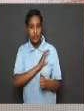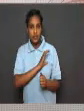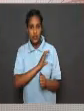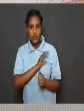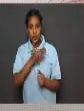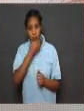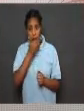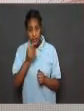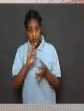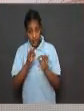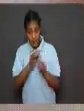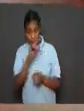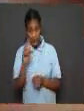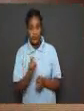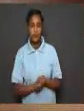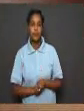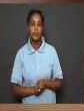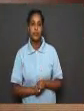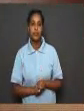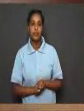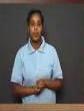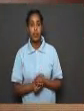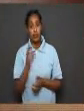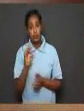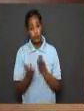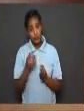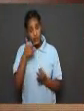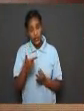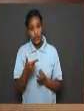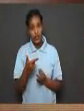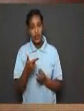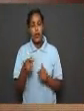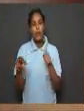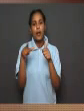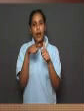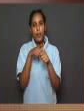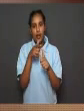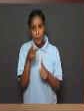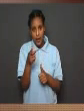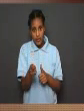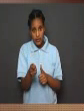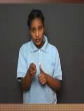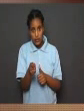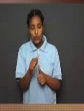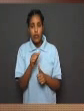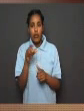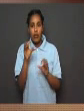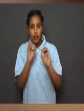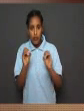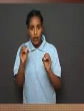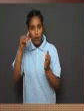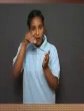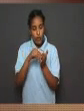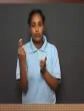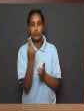that best define it? If you said that primary batteries are